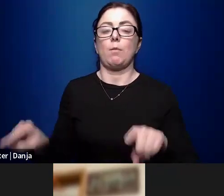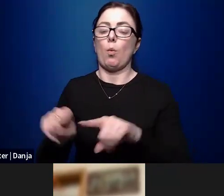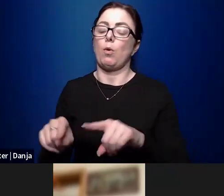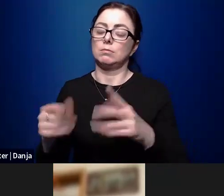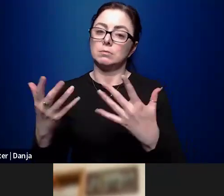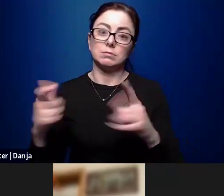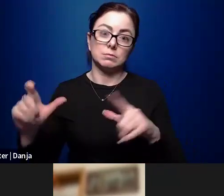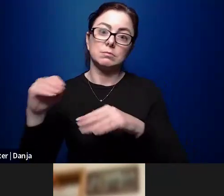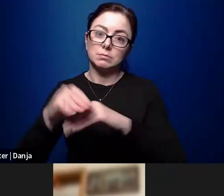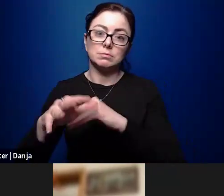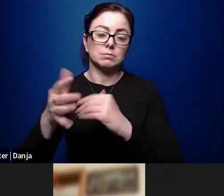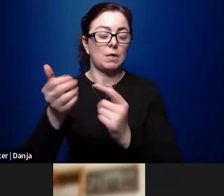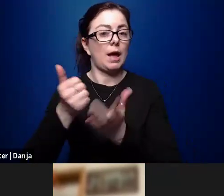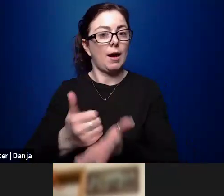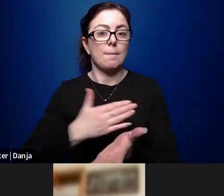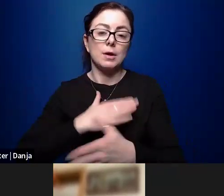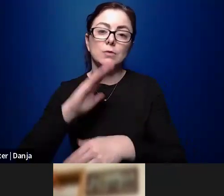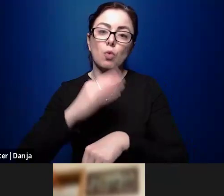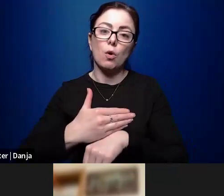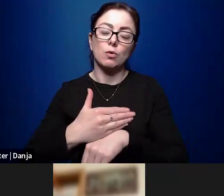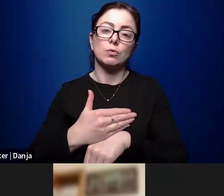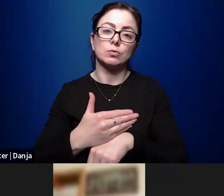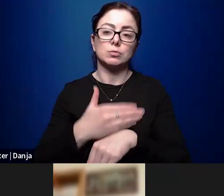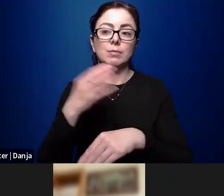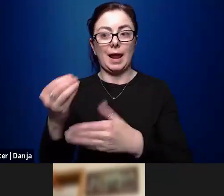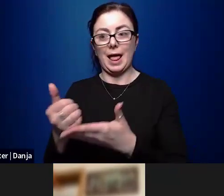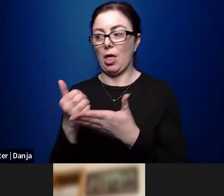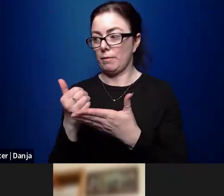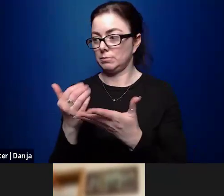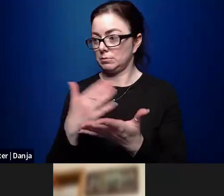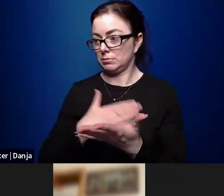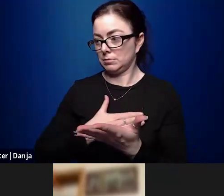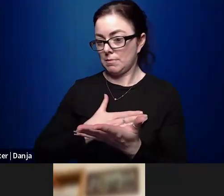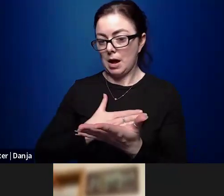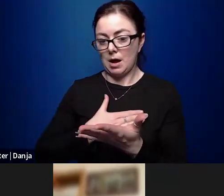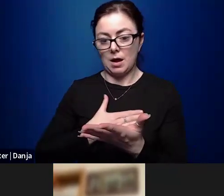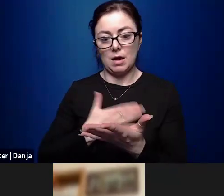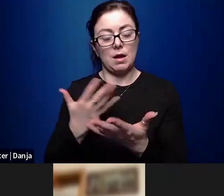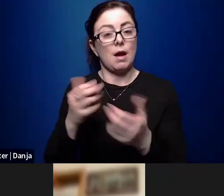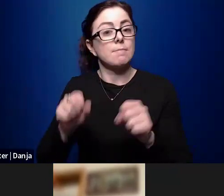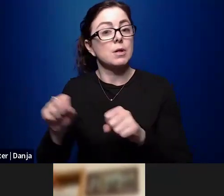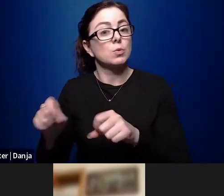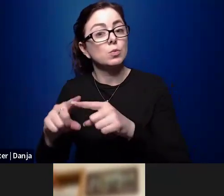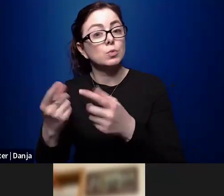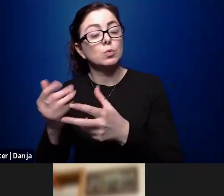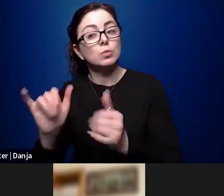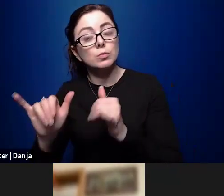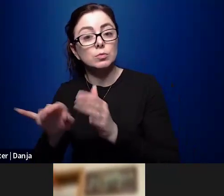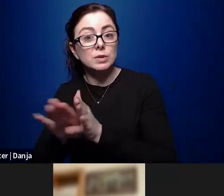ultimately helped my daughter, but definitely facilitated like my ability to like grow and use my